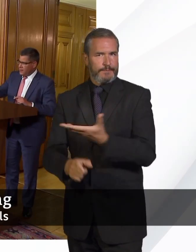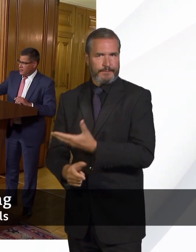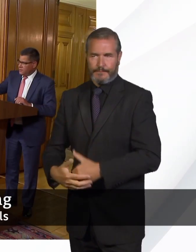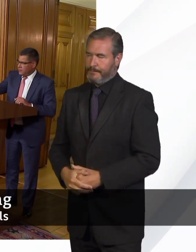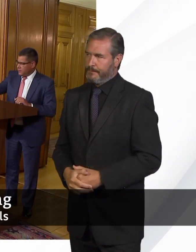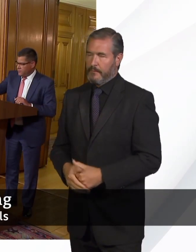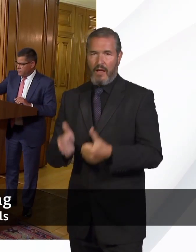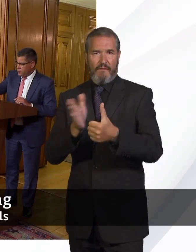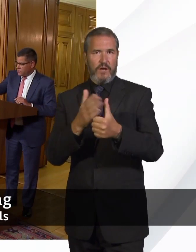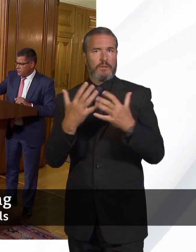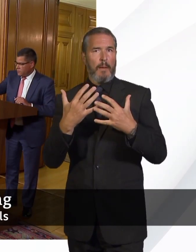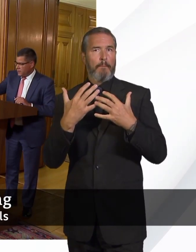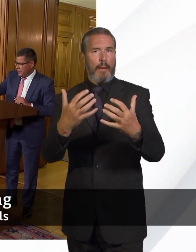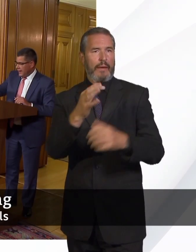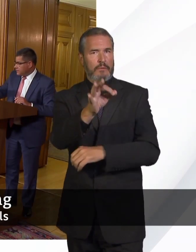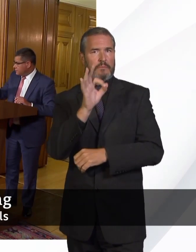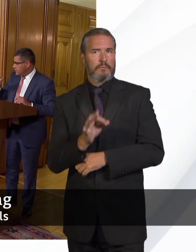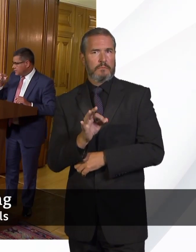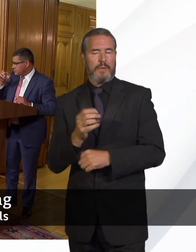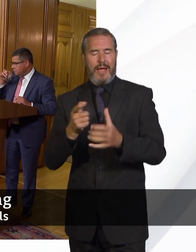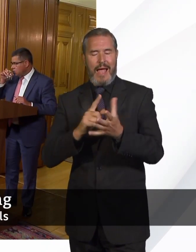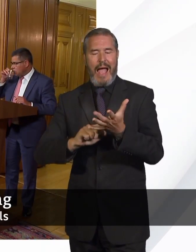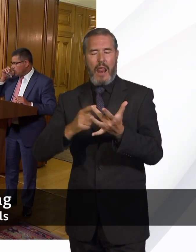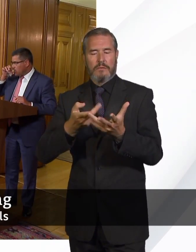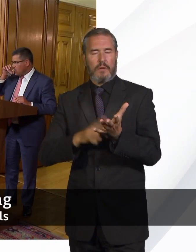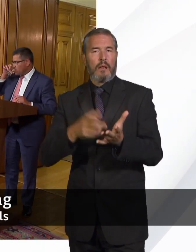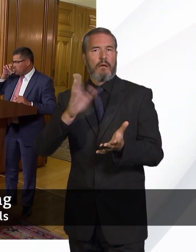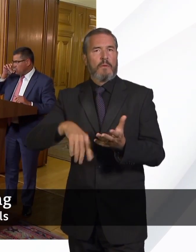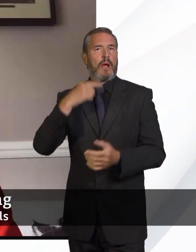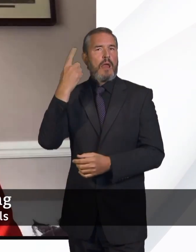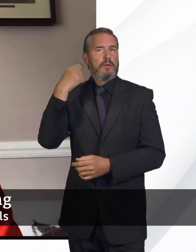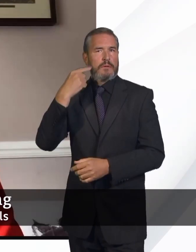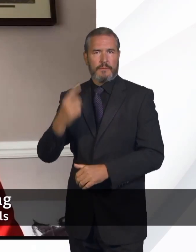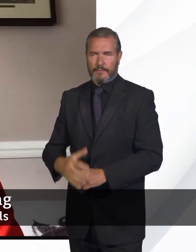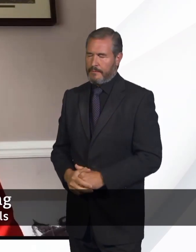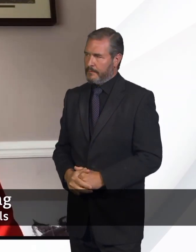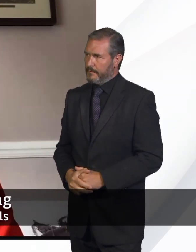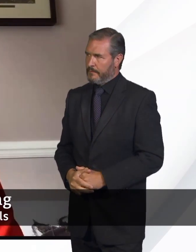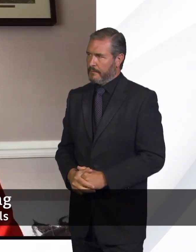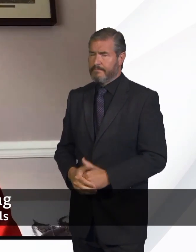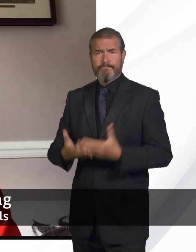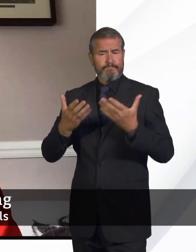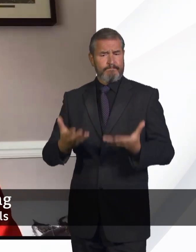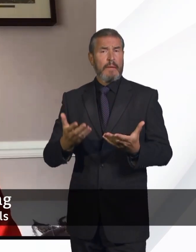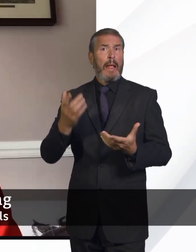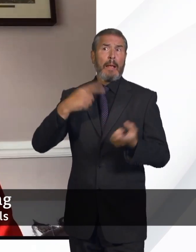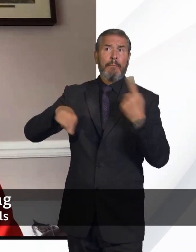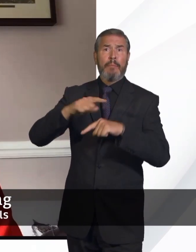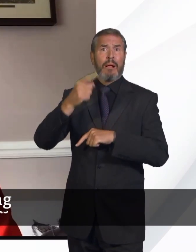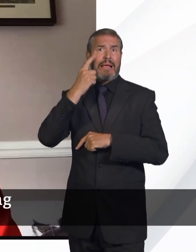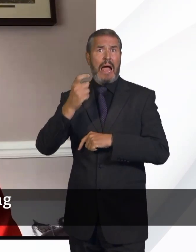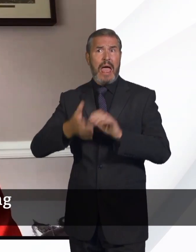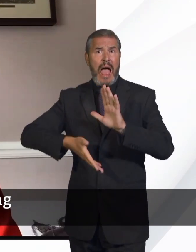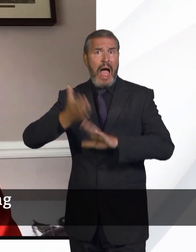public. So can we have the first question from Alison from London? At the moment, people can go on day trips to